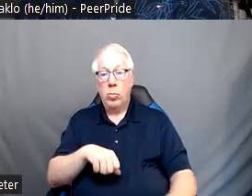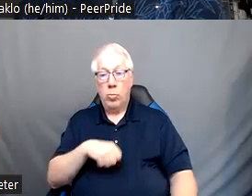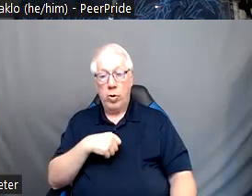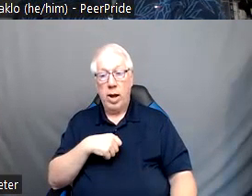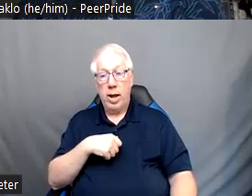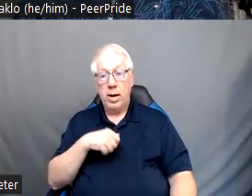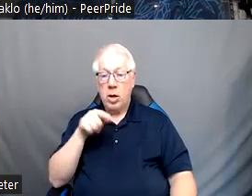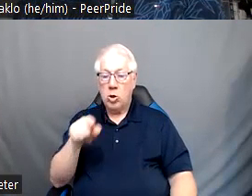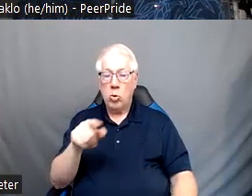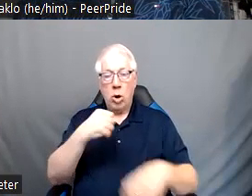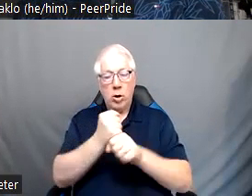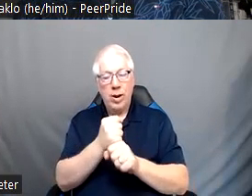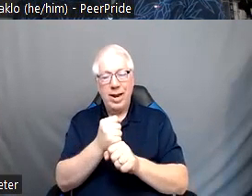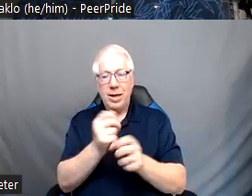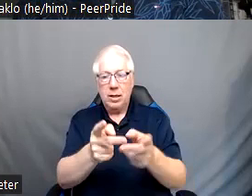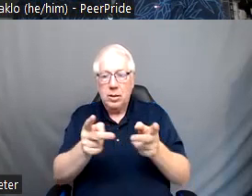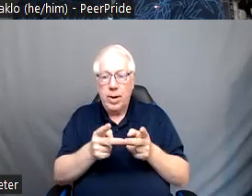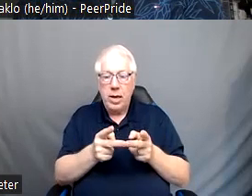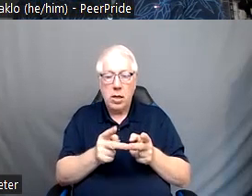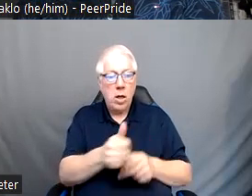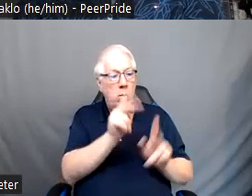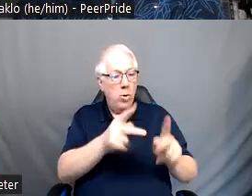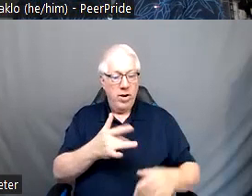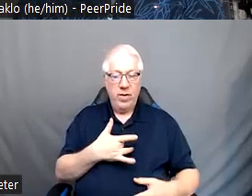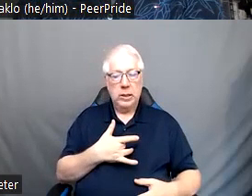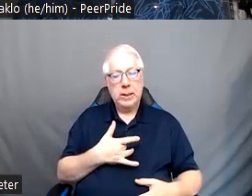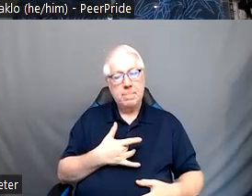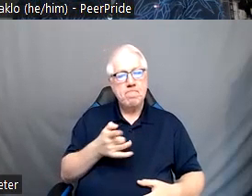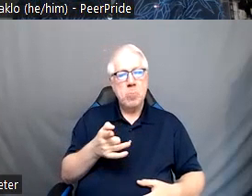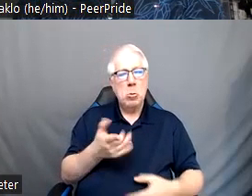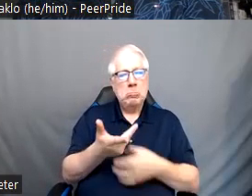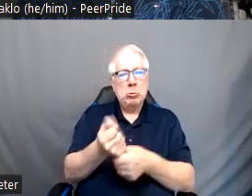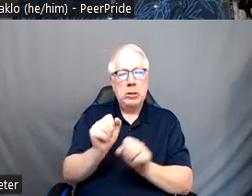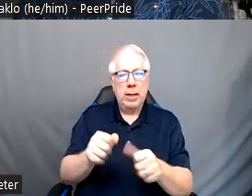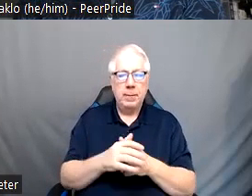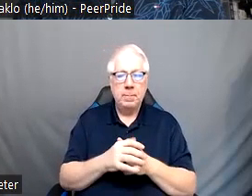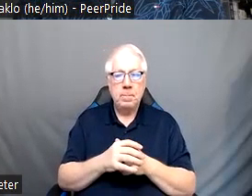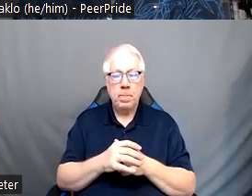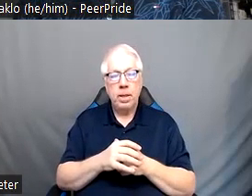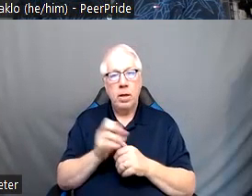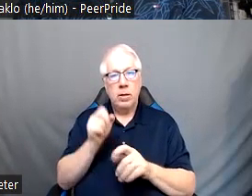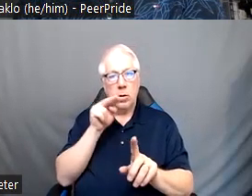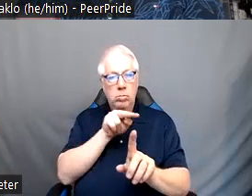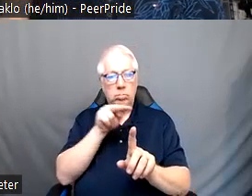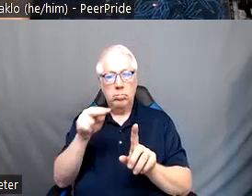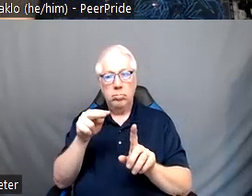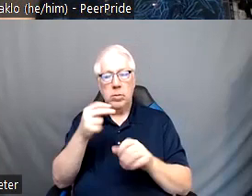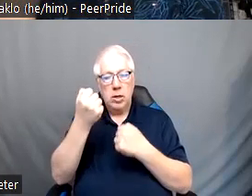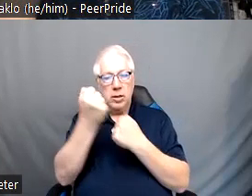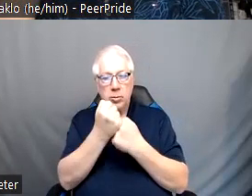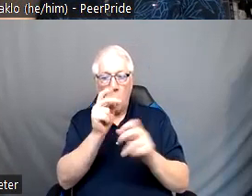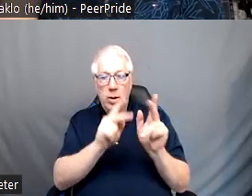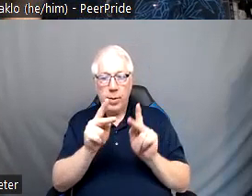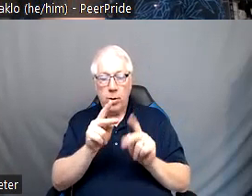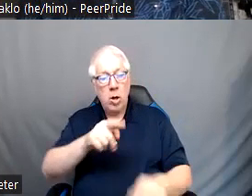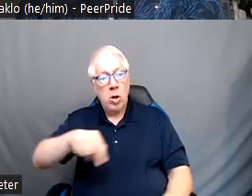are creating a space where someone feels like they can trust you. So I think that also looking at it in supporting people is that